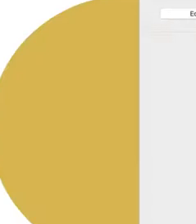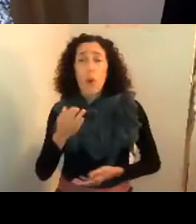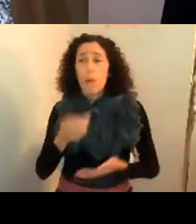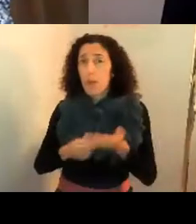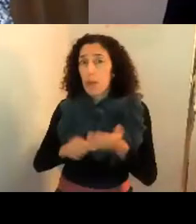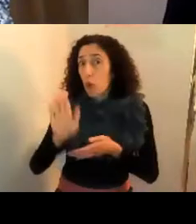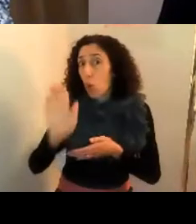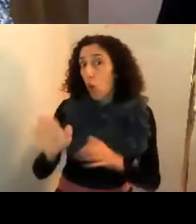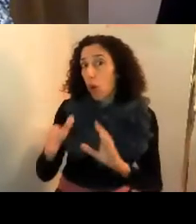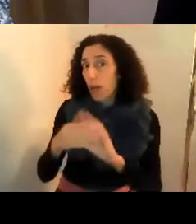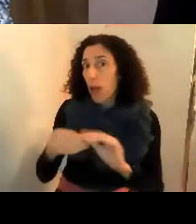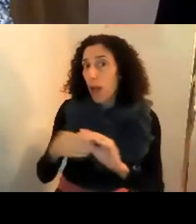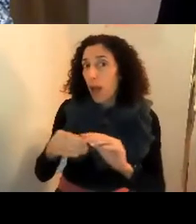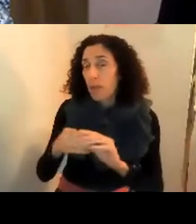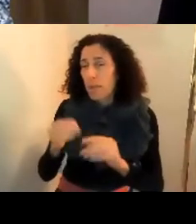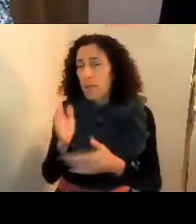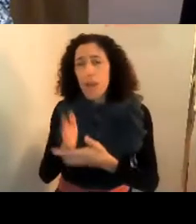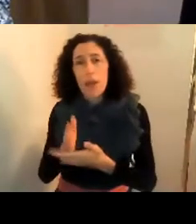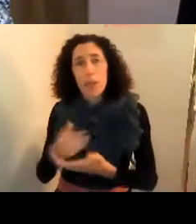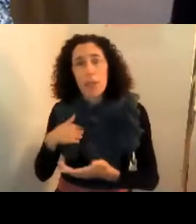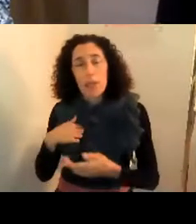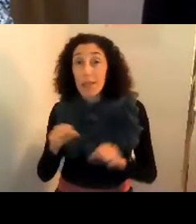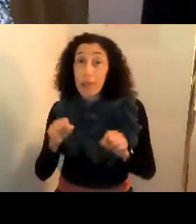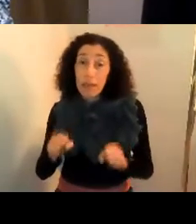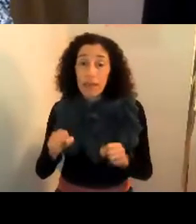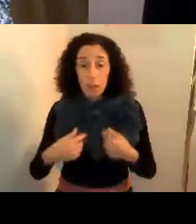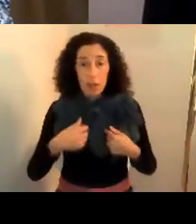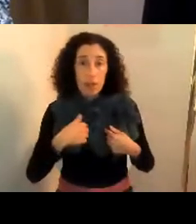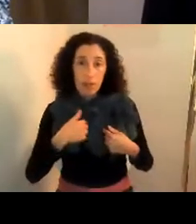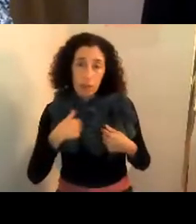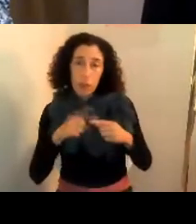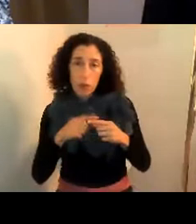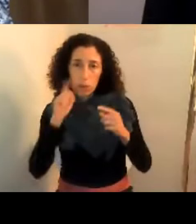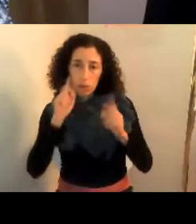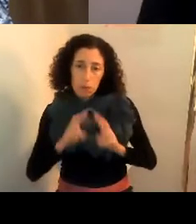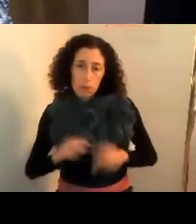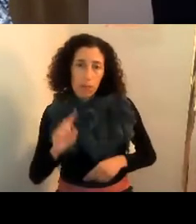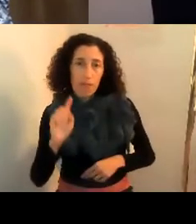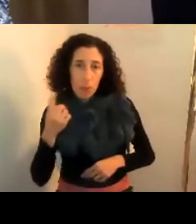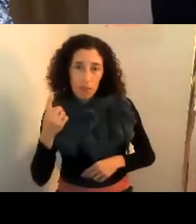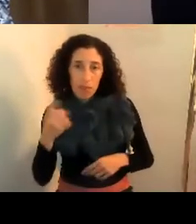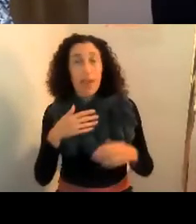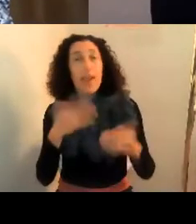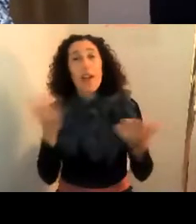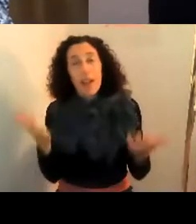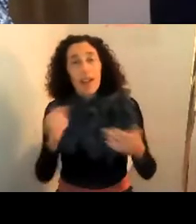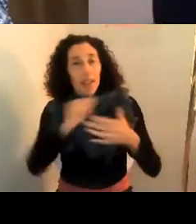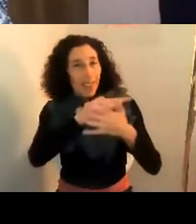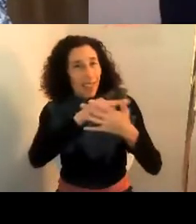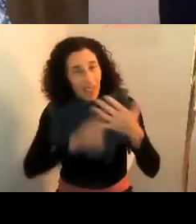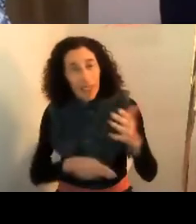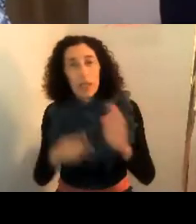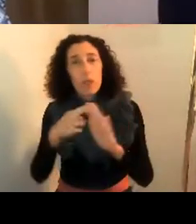one? Okay, that's the last one. Thank you so much for running through those. So we're all gonna try to honor and hold that as